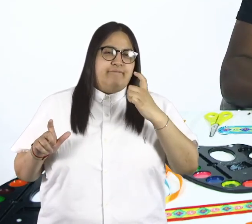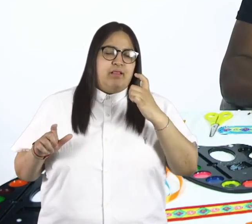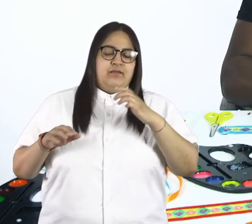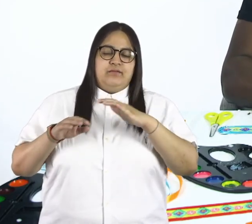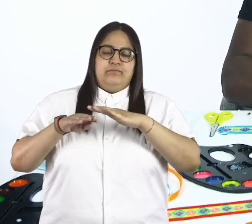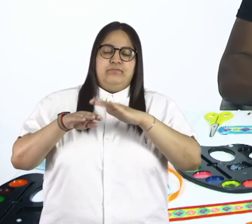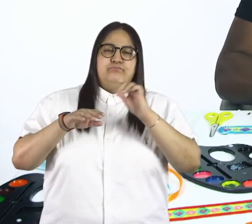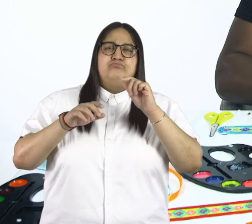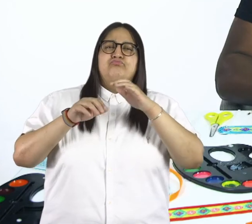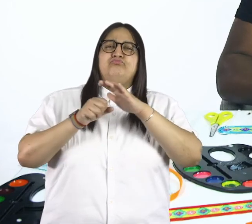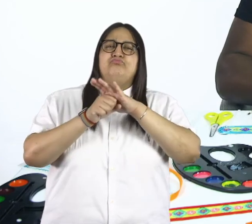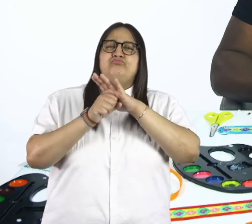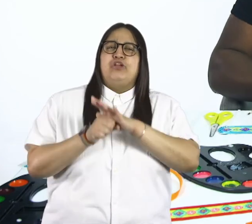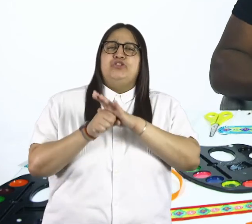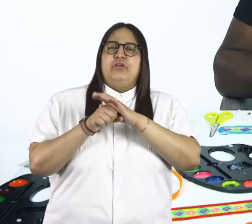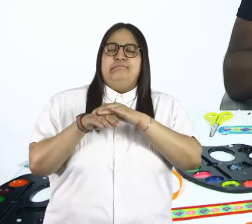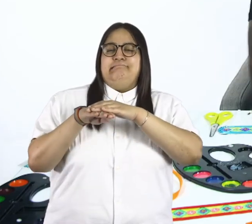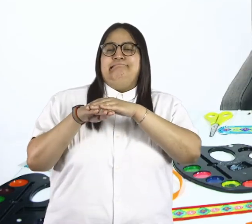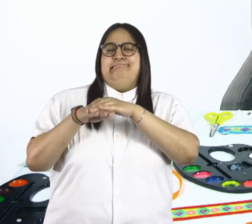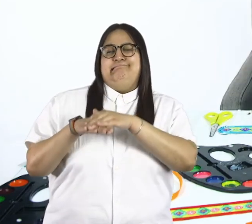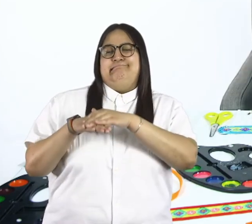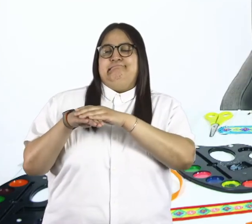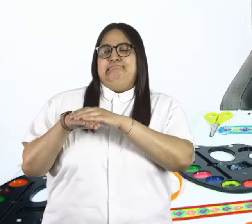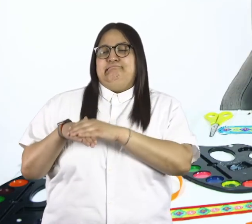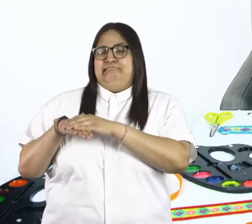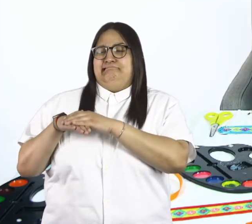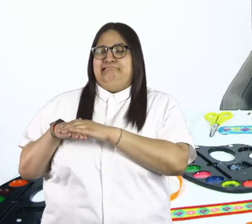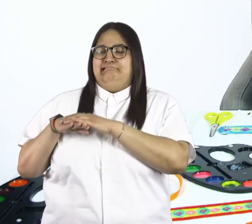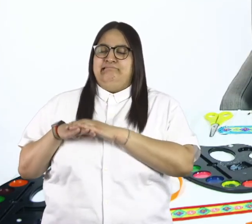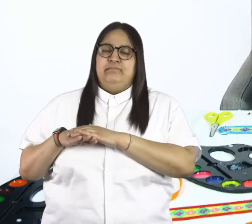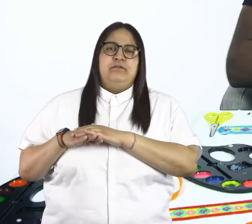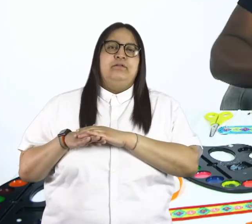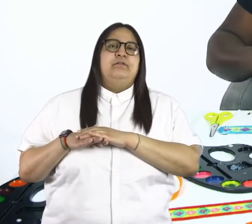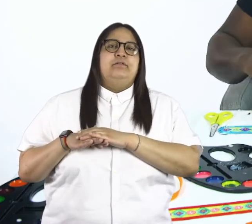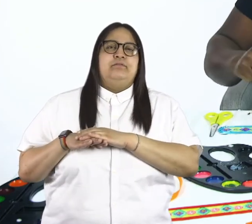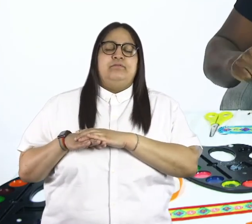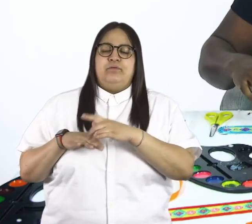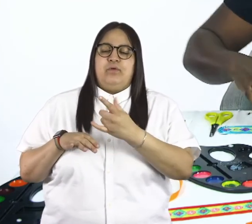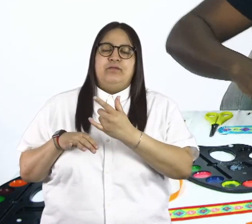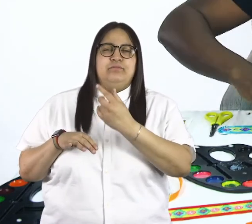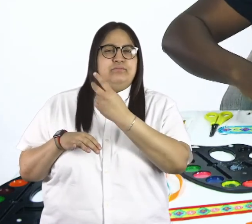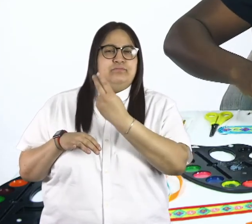pieces, just to ensure they're stuck in your designated area.